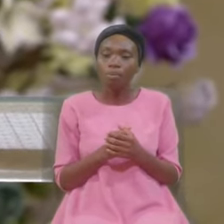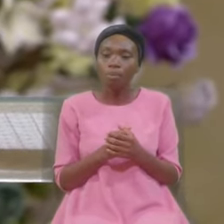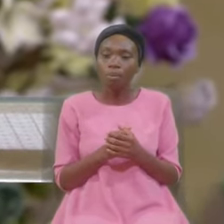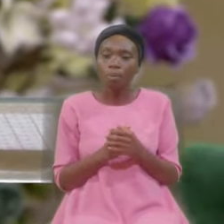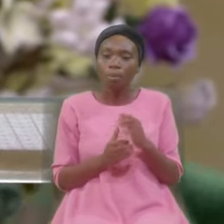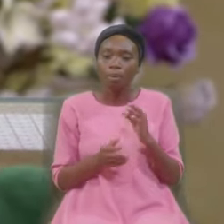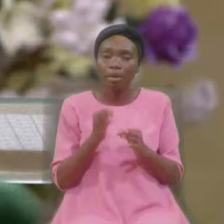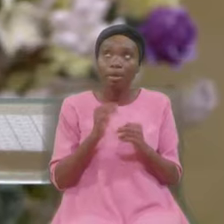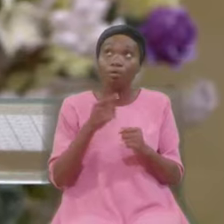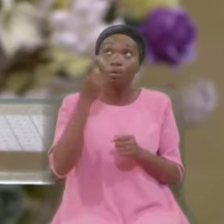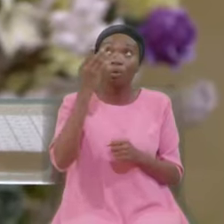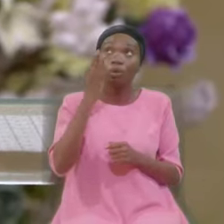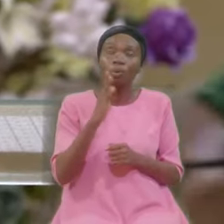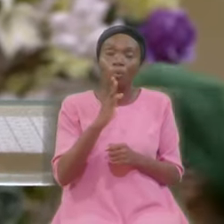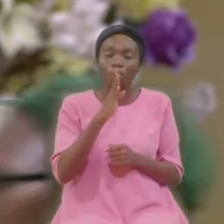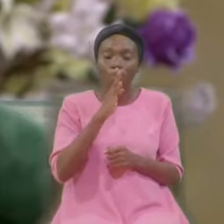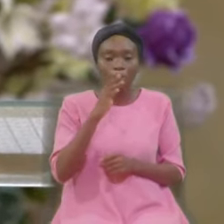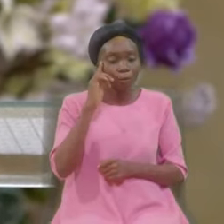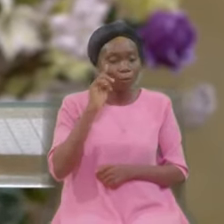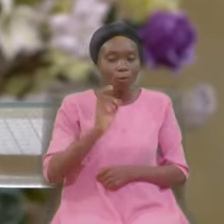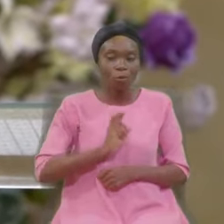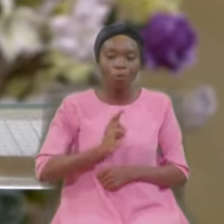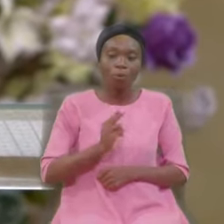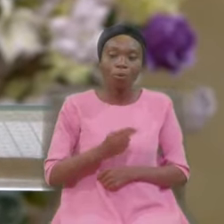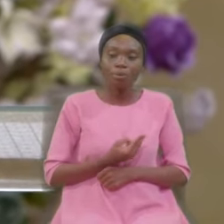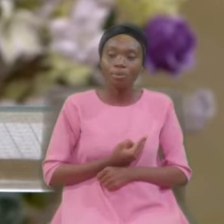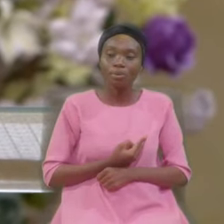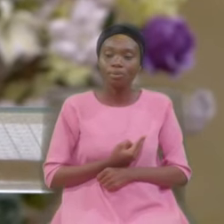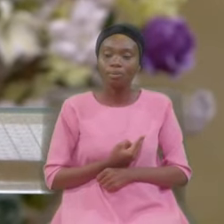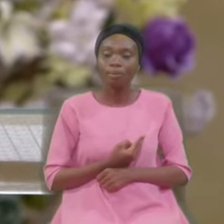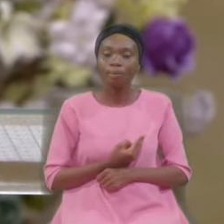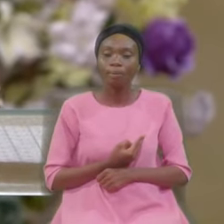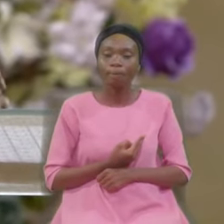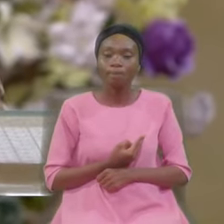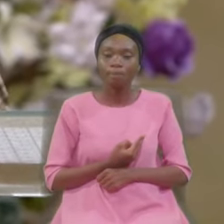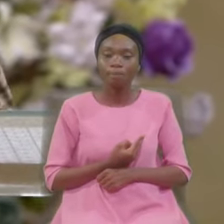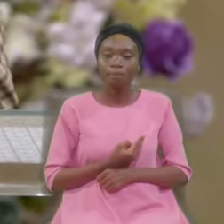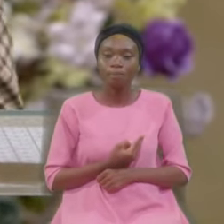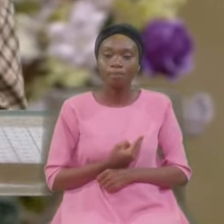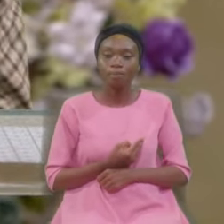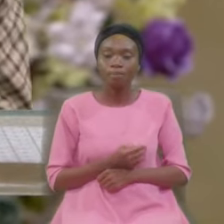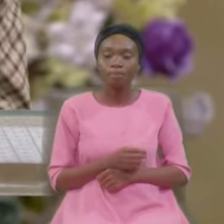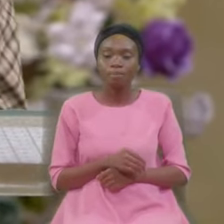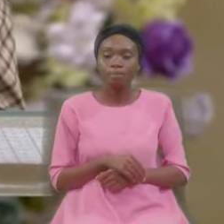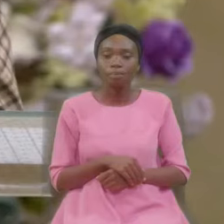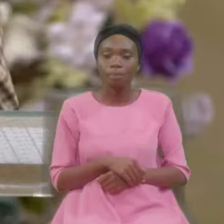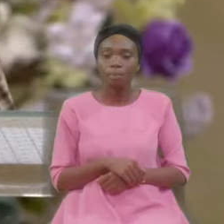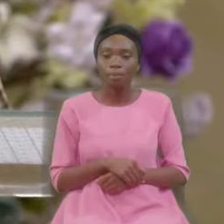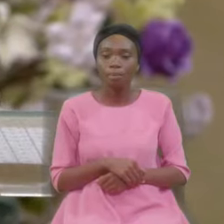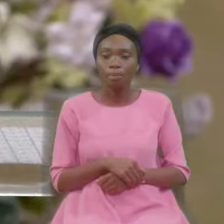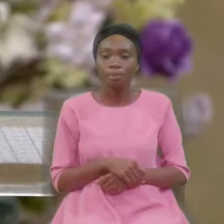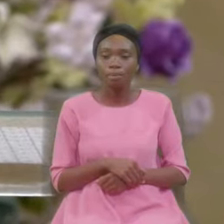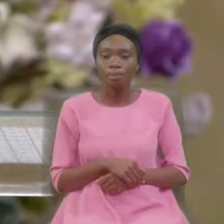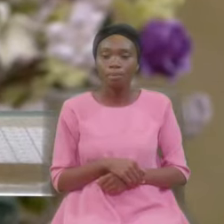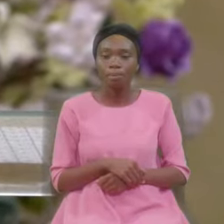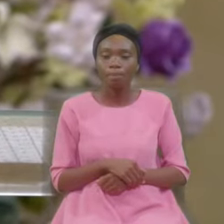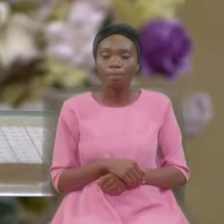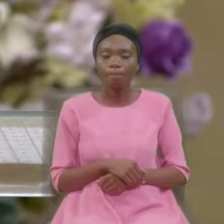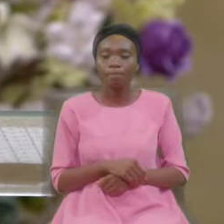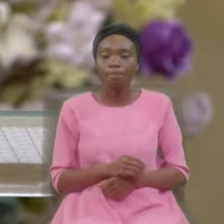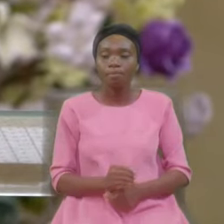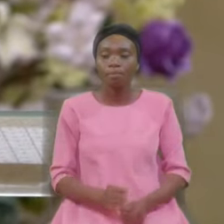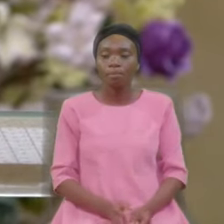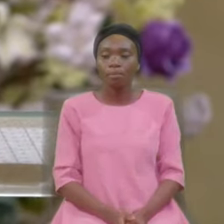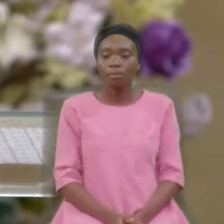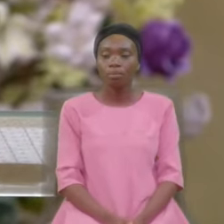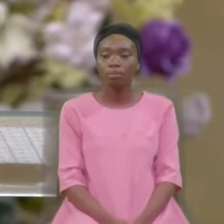If God Be For Us. If you have the program sheets at the back of the program sheet, rejoice in the Lord, oh